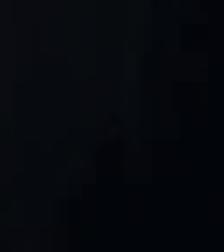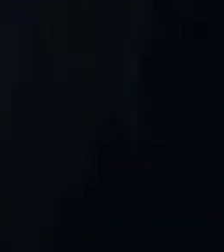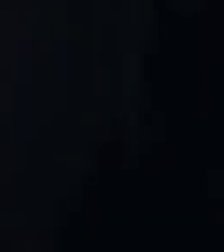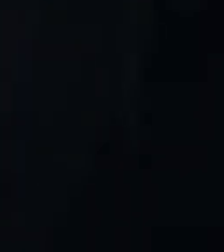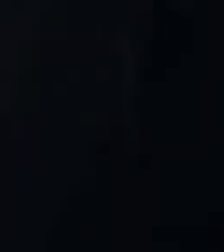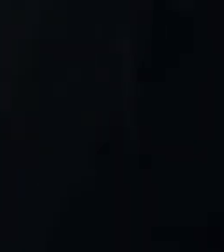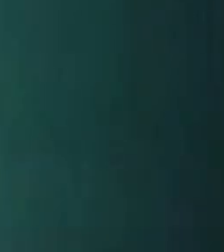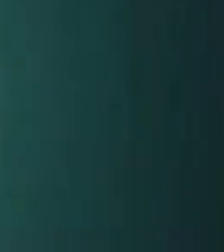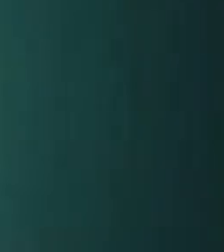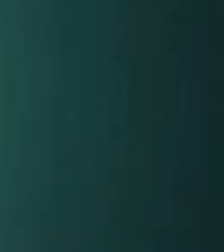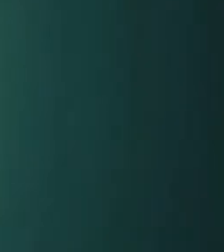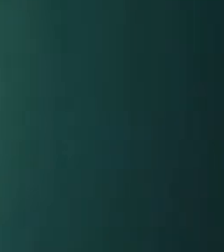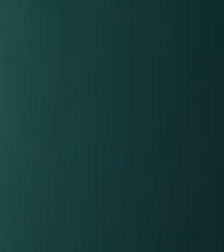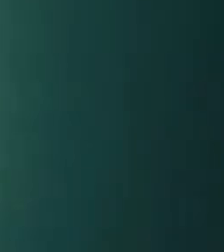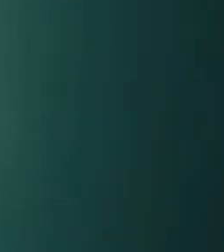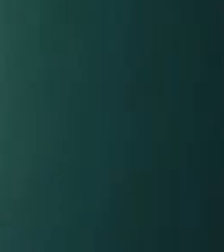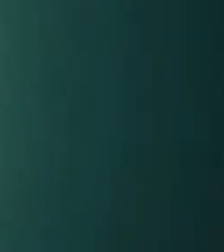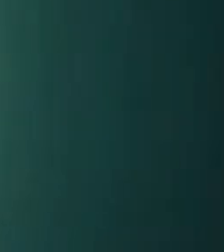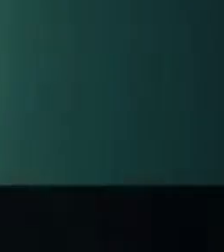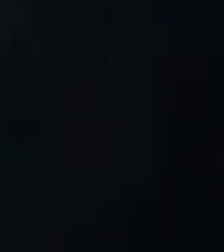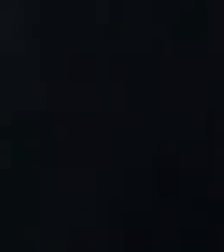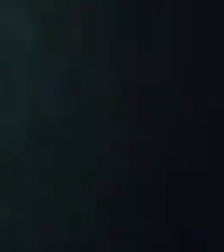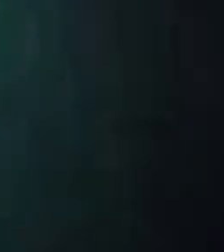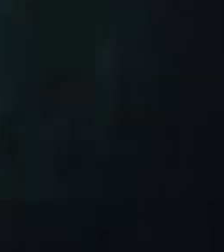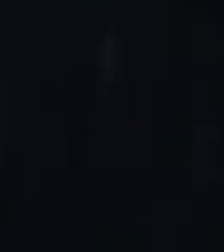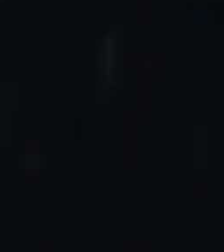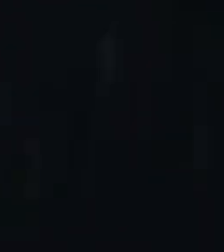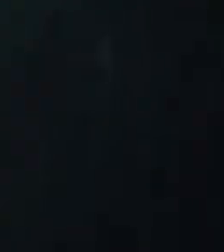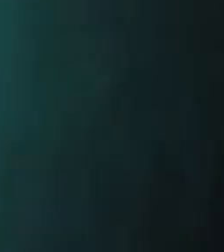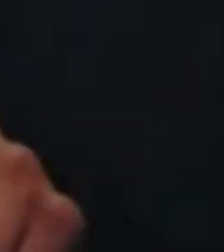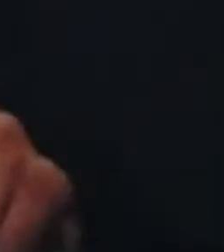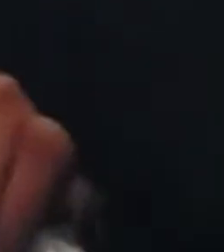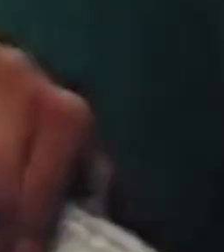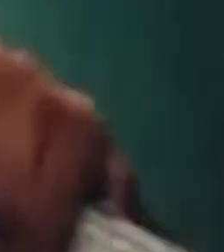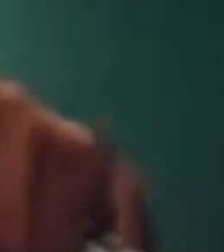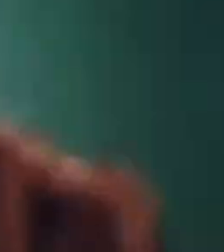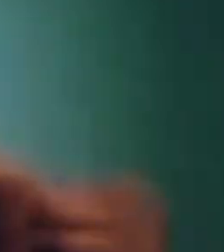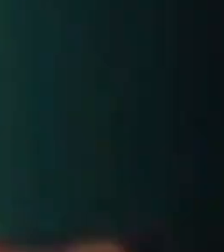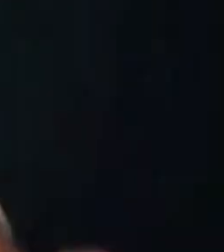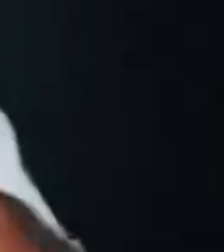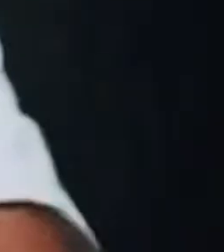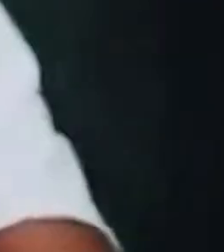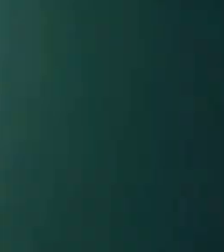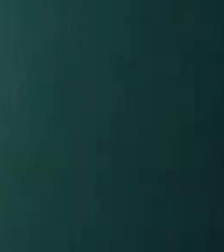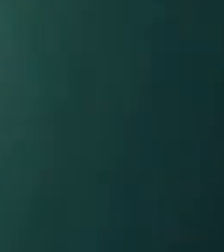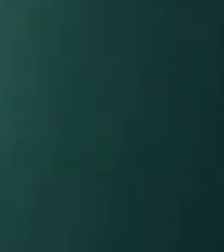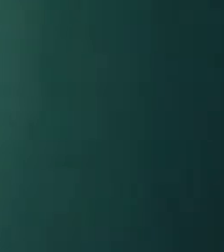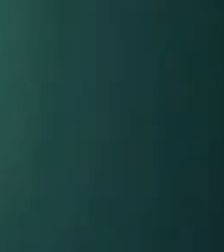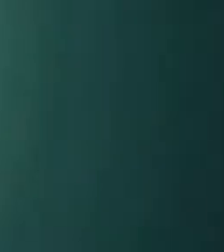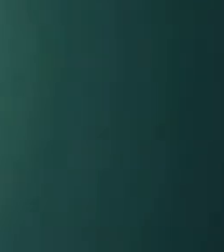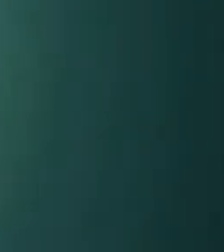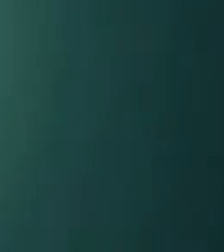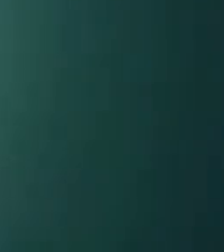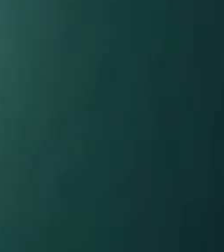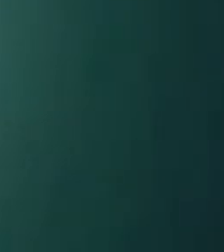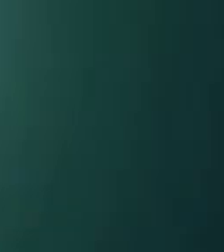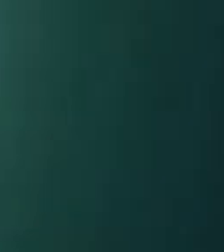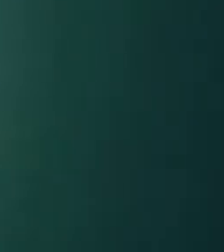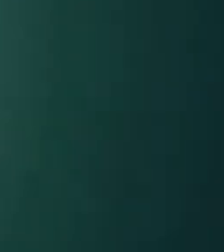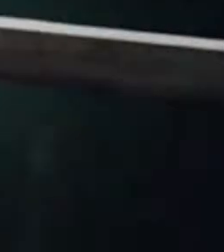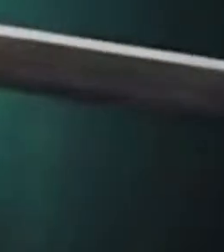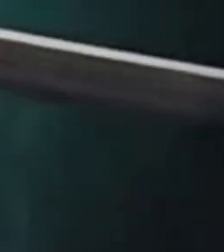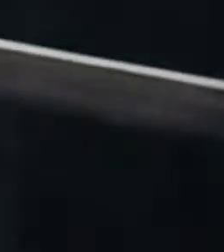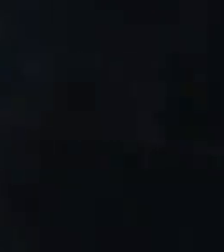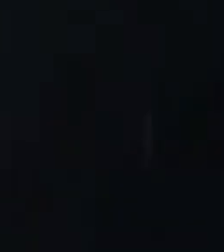rich, he was nobody like that bitch. He was a baby when I blessed you. Revelation